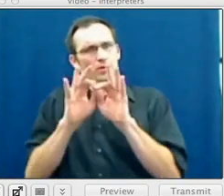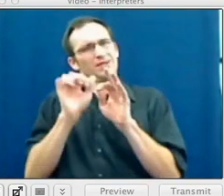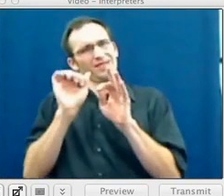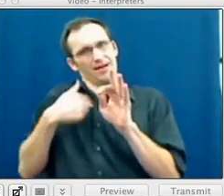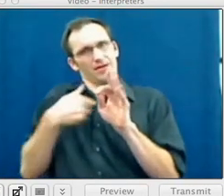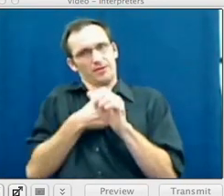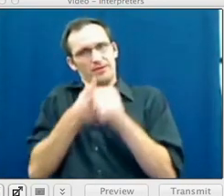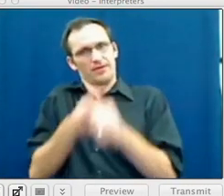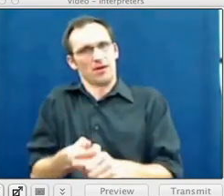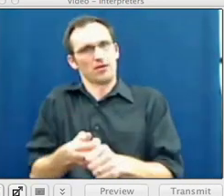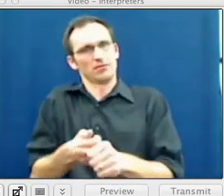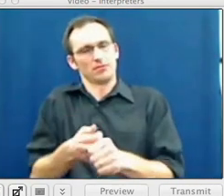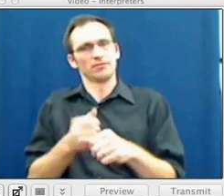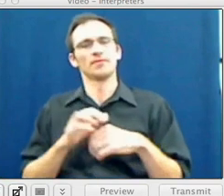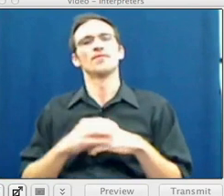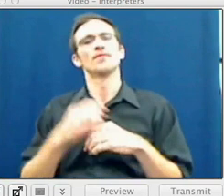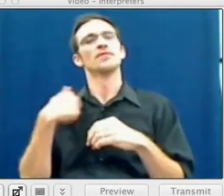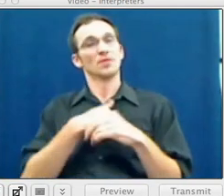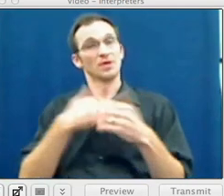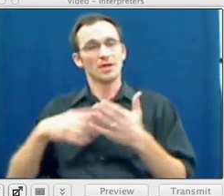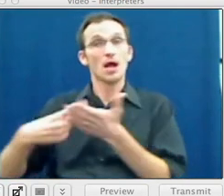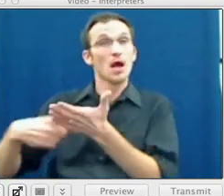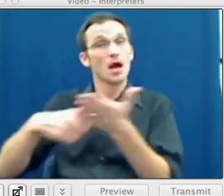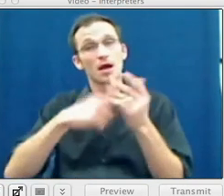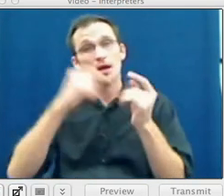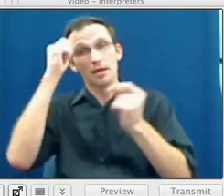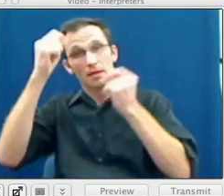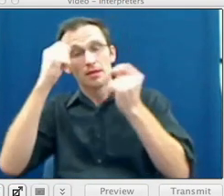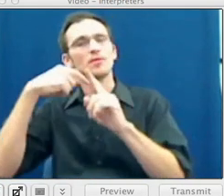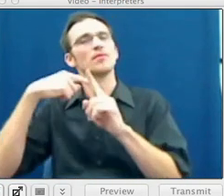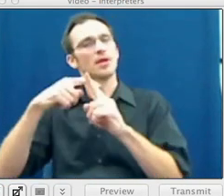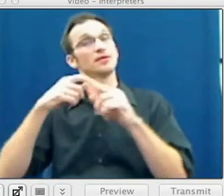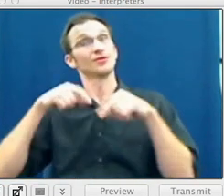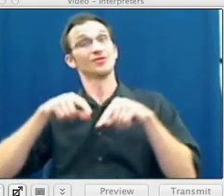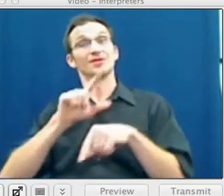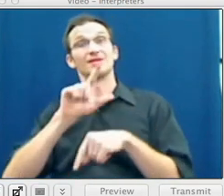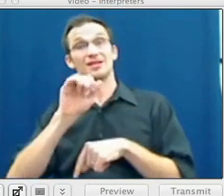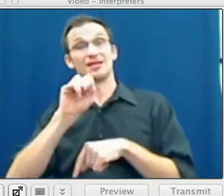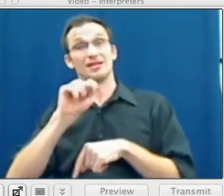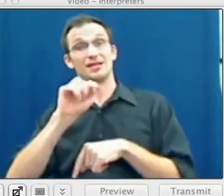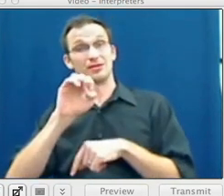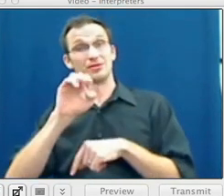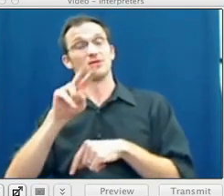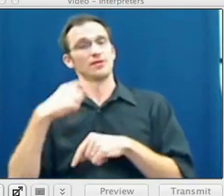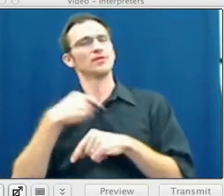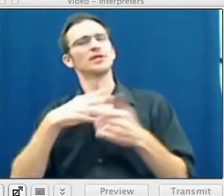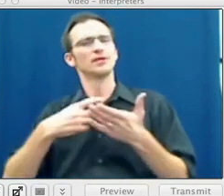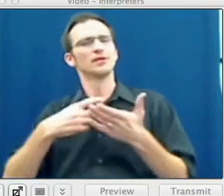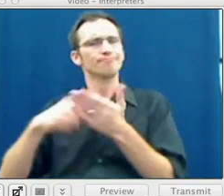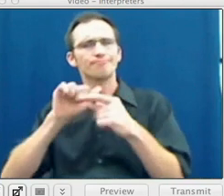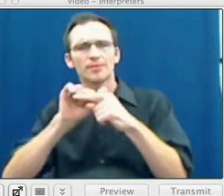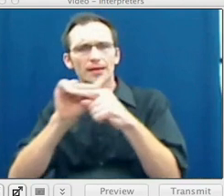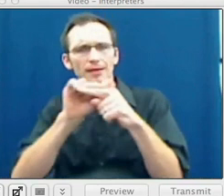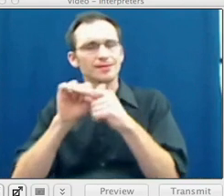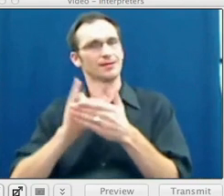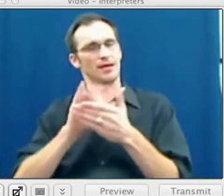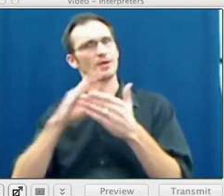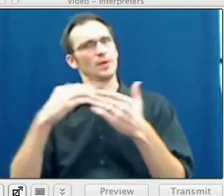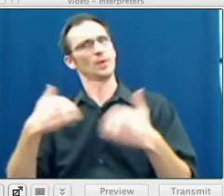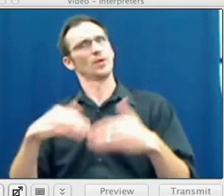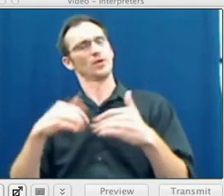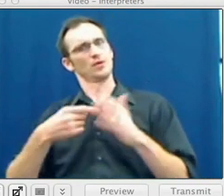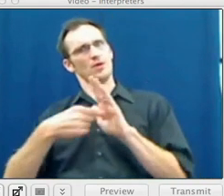that theoretically, and also we practiced that on the listserv, which was a complex thing for us because it's a